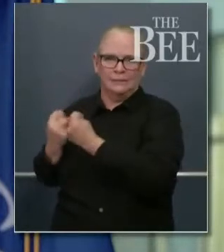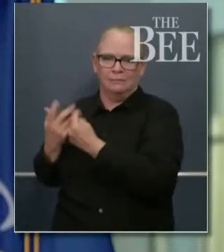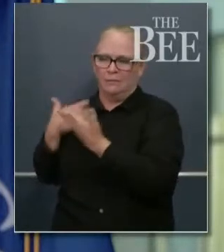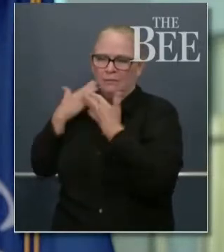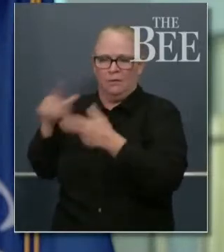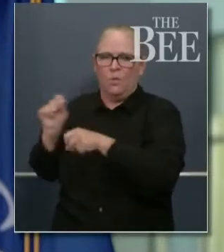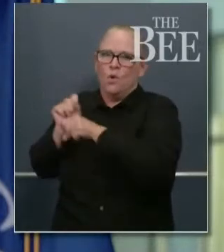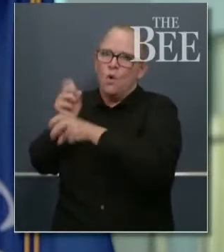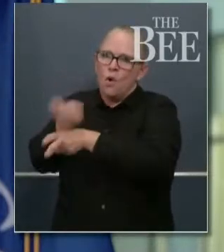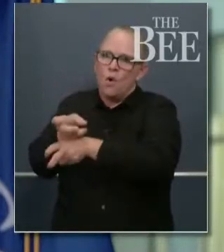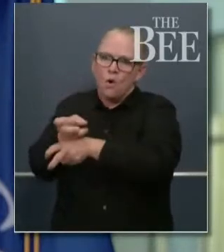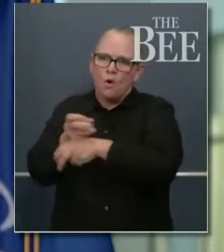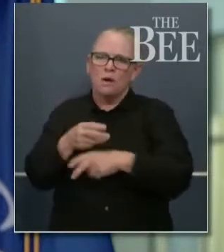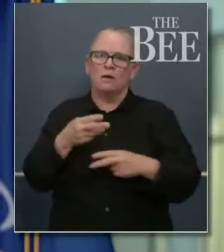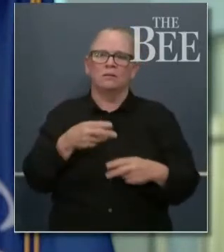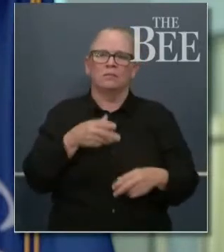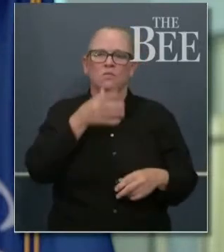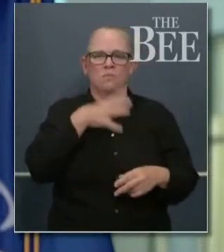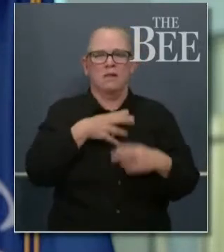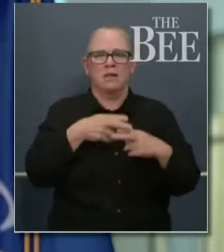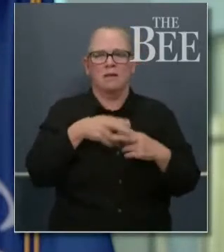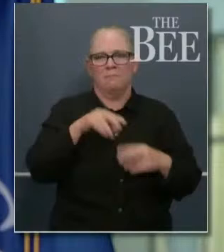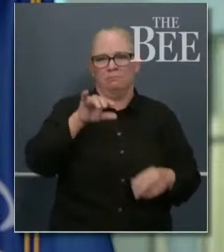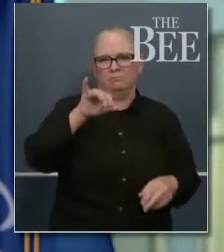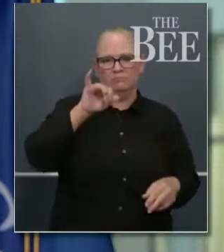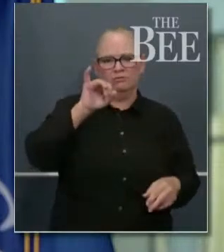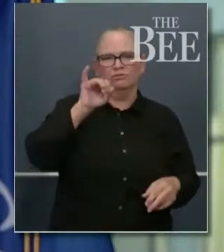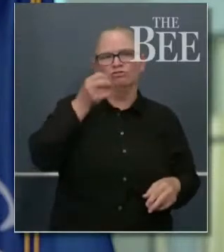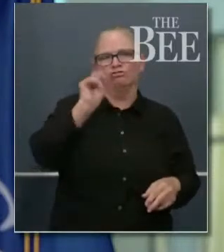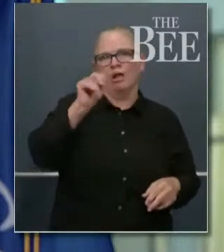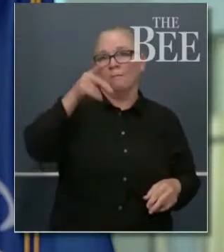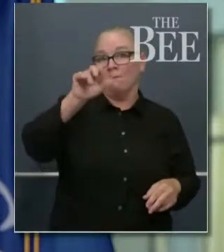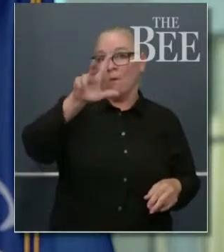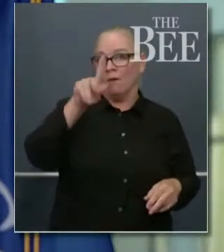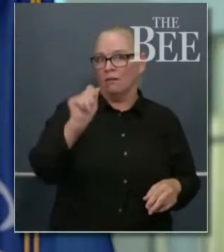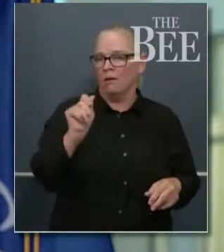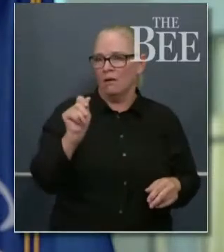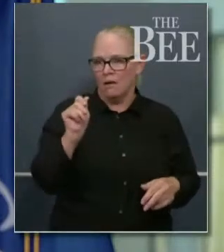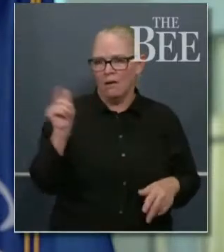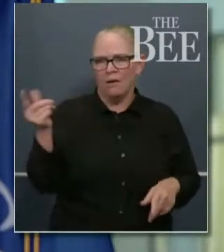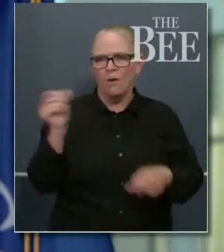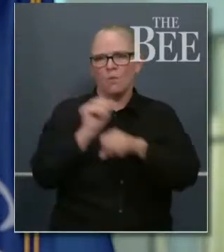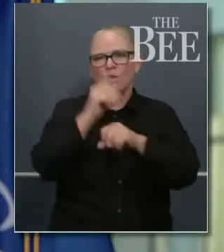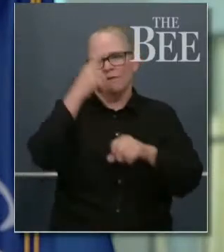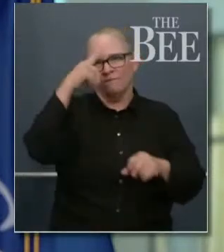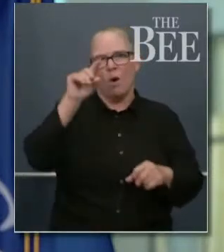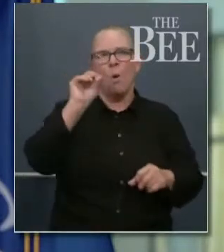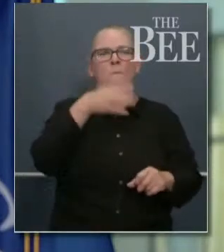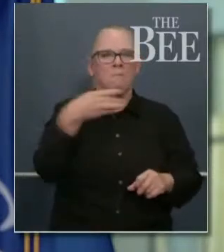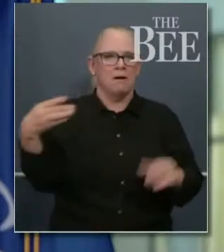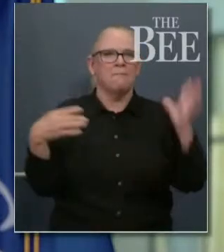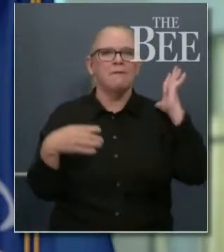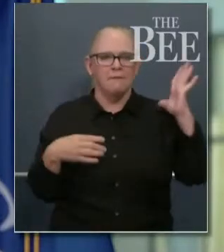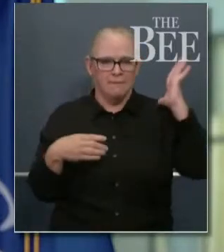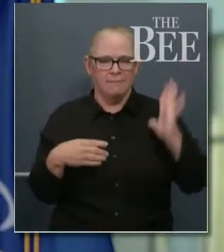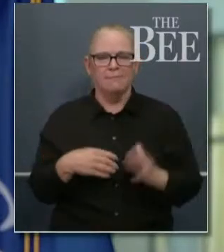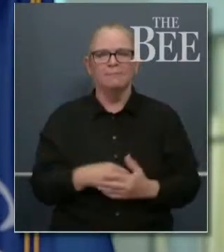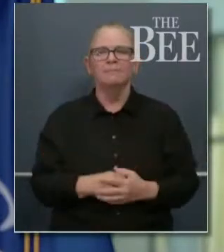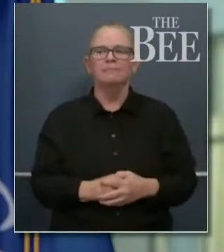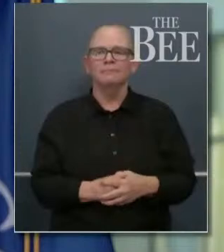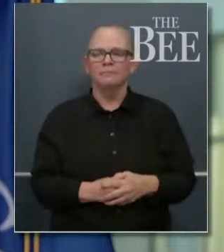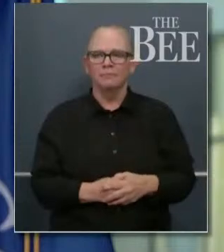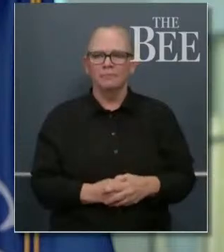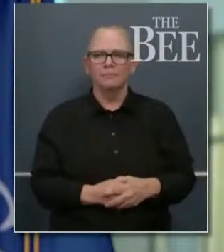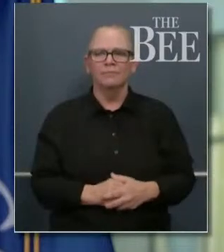Jen Polka. Started Code for America, also worked in the Obama administration to bring private sector technology and